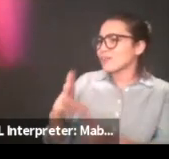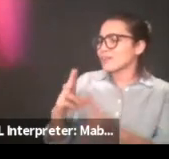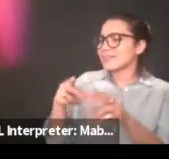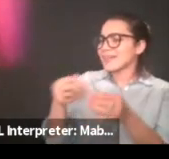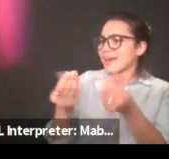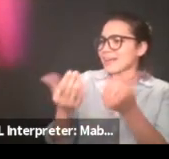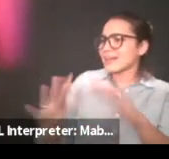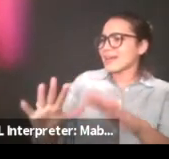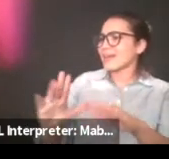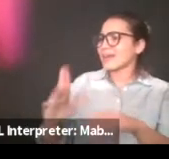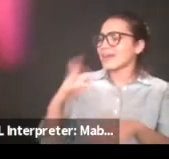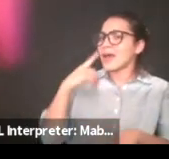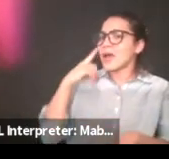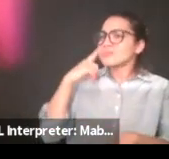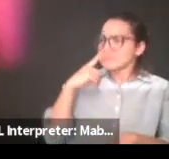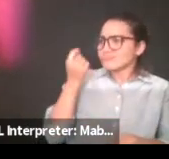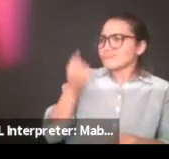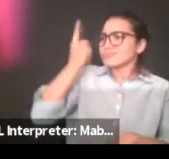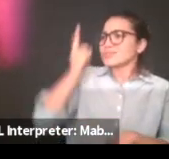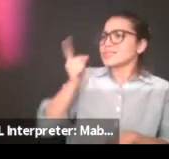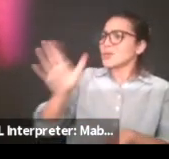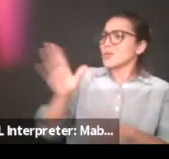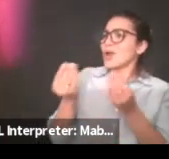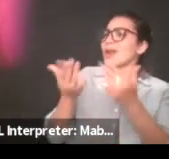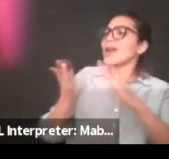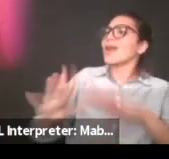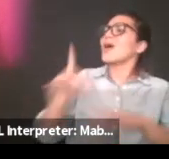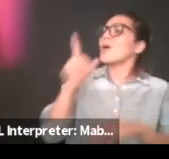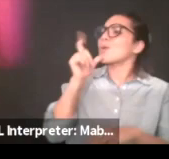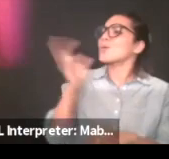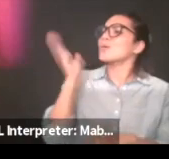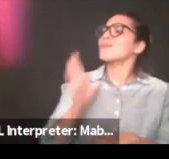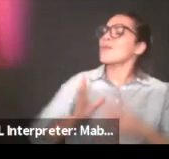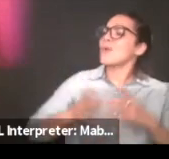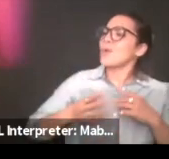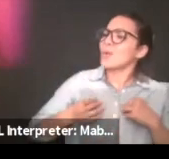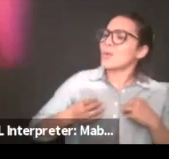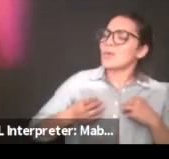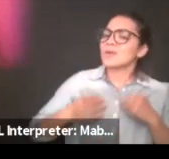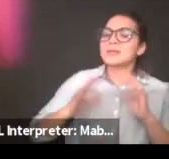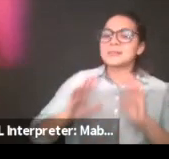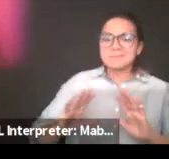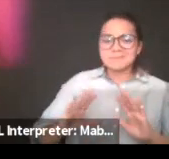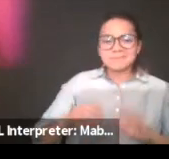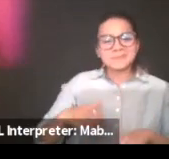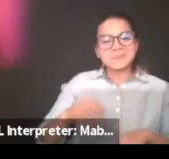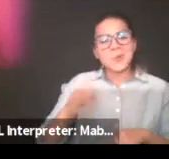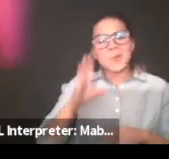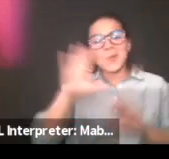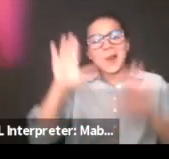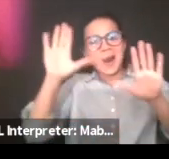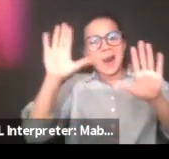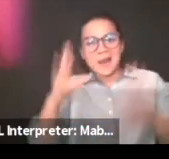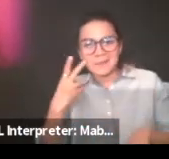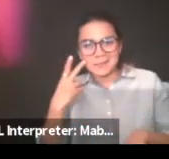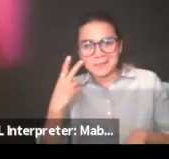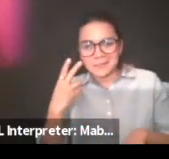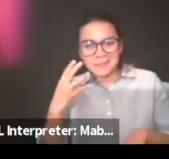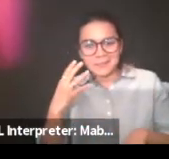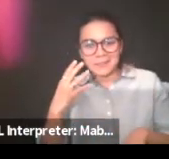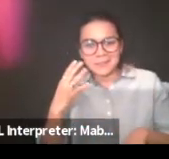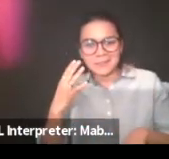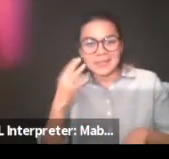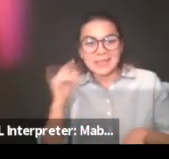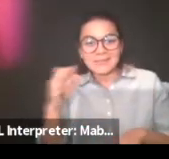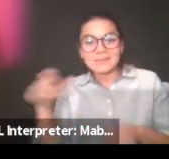So would love to see where y'all are in the chat box. So if John, I think John's managing slides,